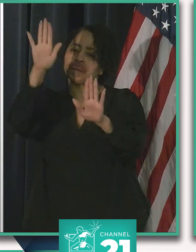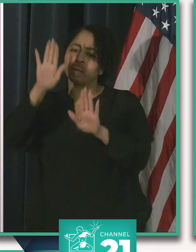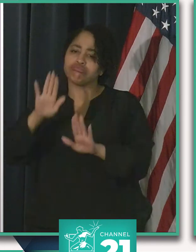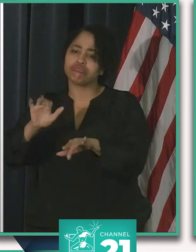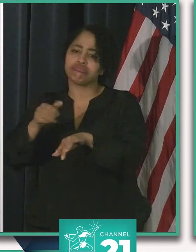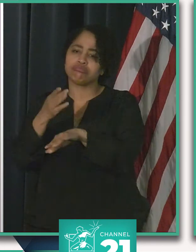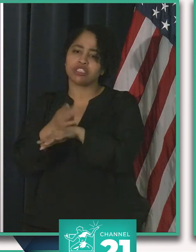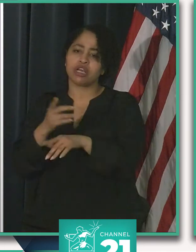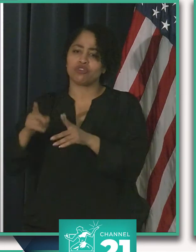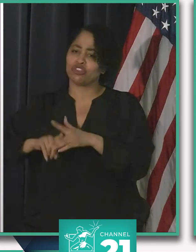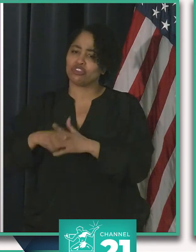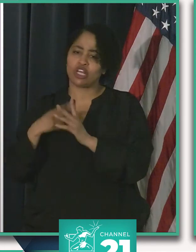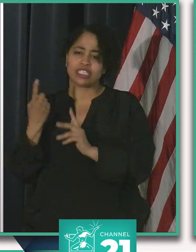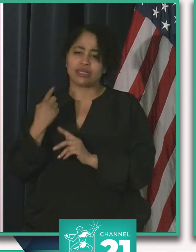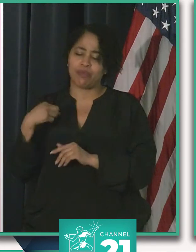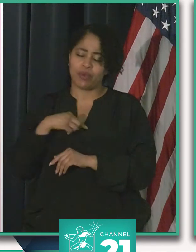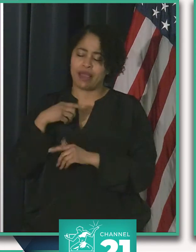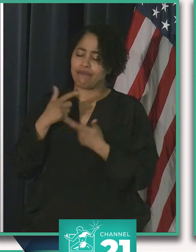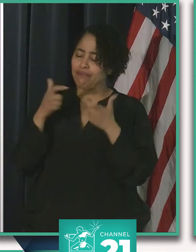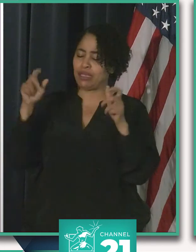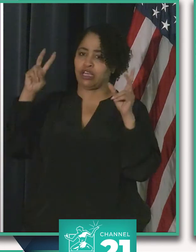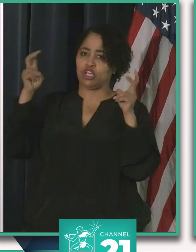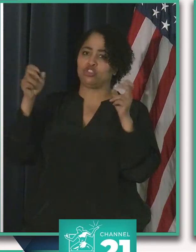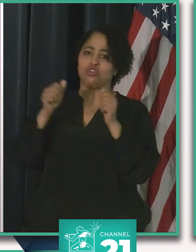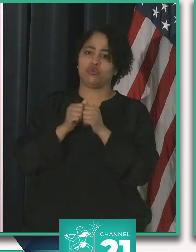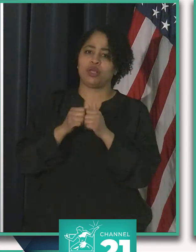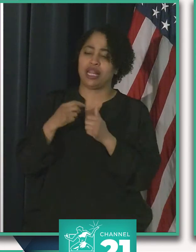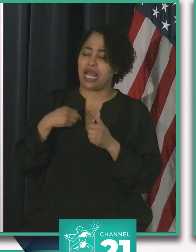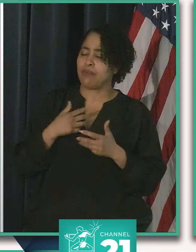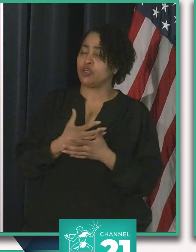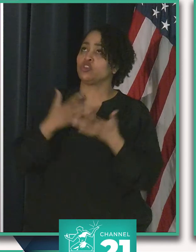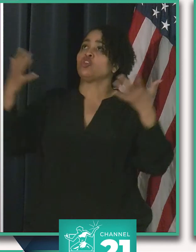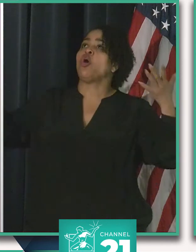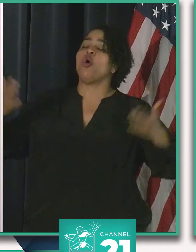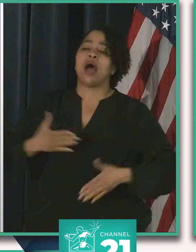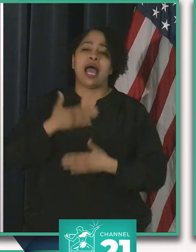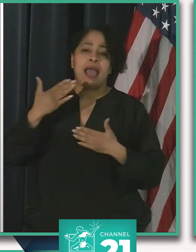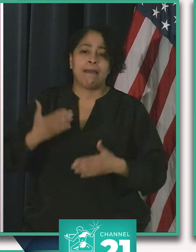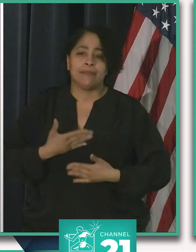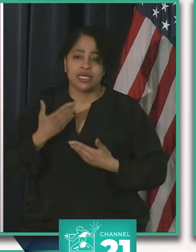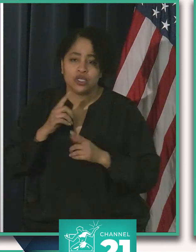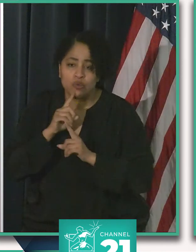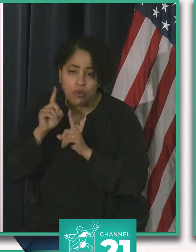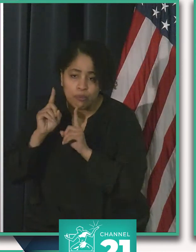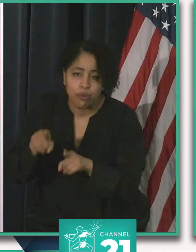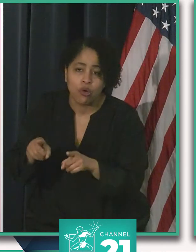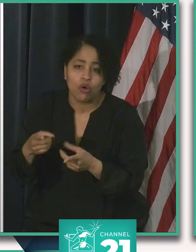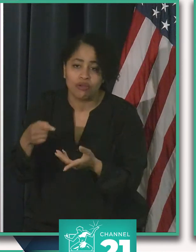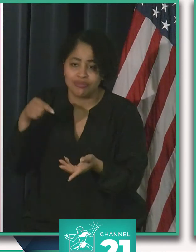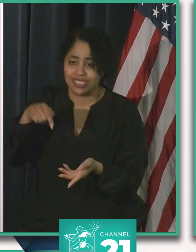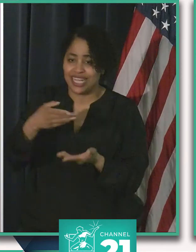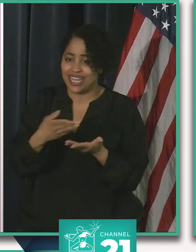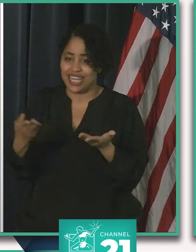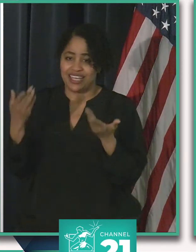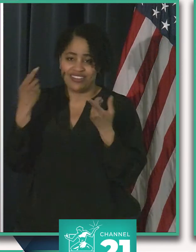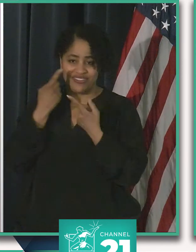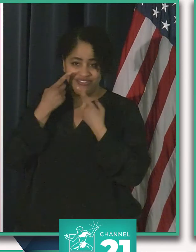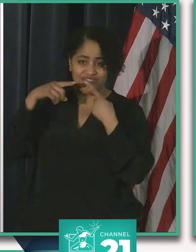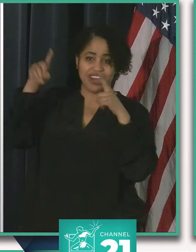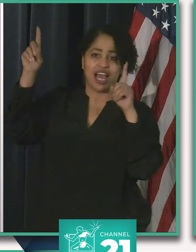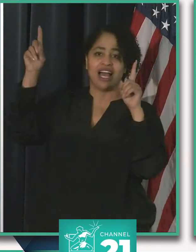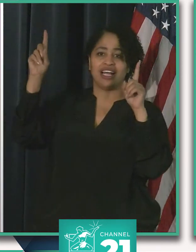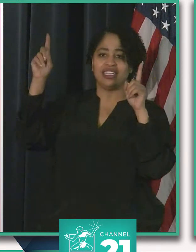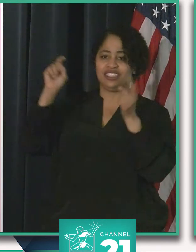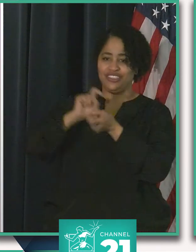You started something that we had major issues with, and I am so happy to report that this thing has finally taken